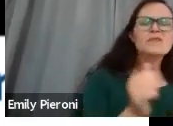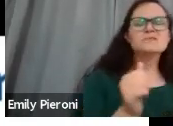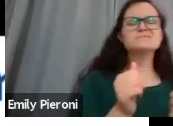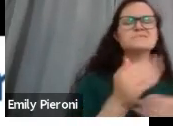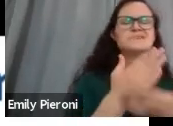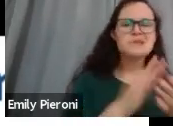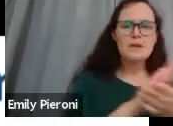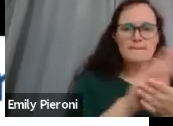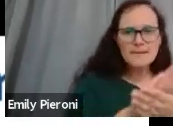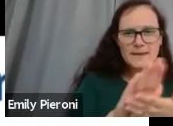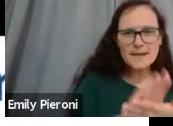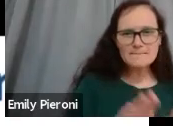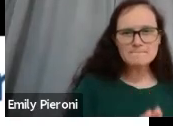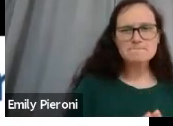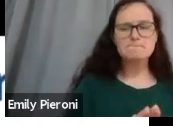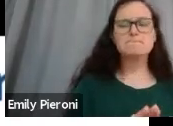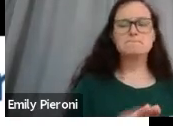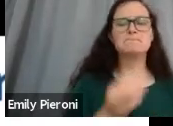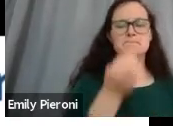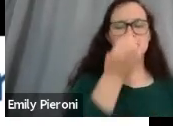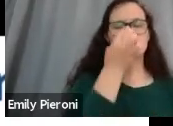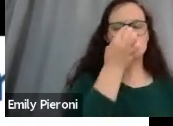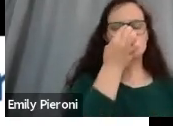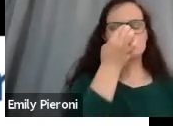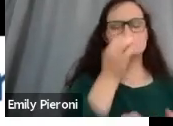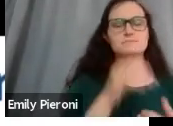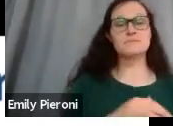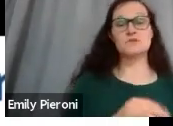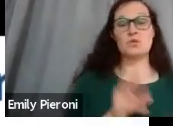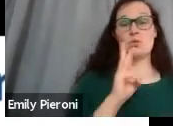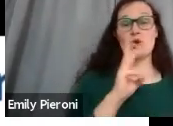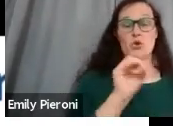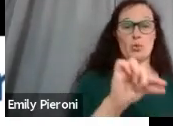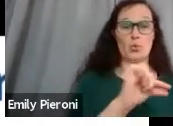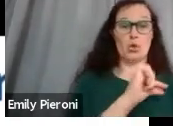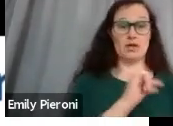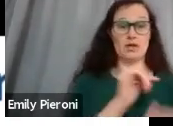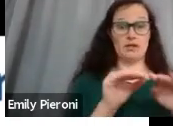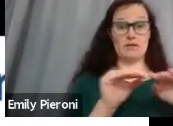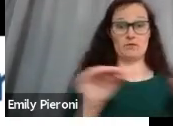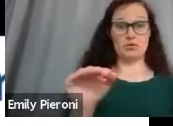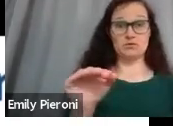water quality levels that will probably be the general